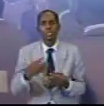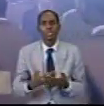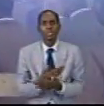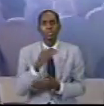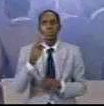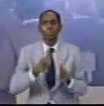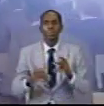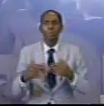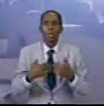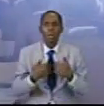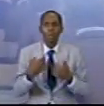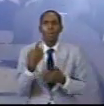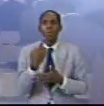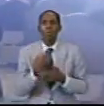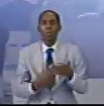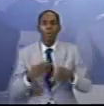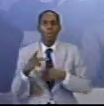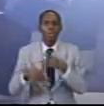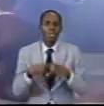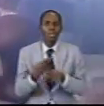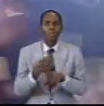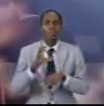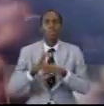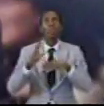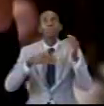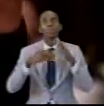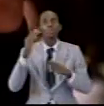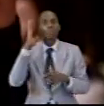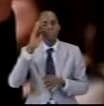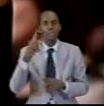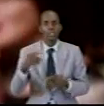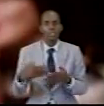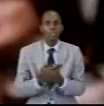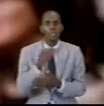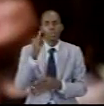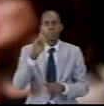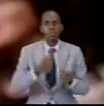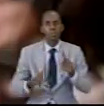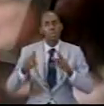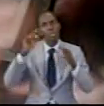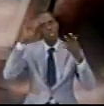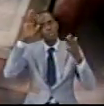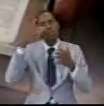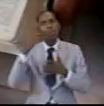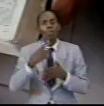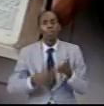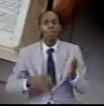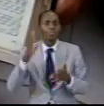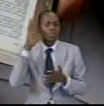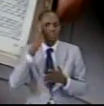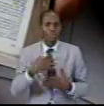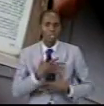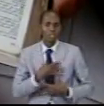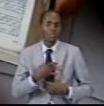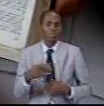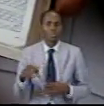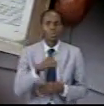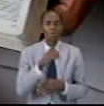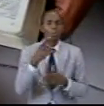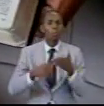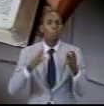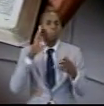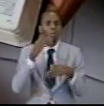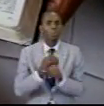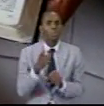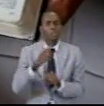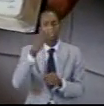building will the converts be looking for? What kind of music will the converts be looking for? What will keep them? What will interest them? What will make them know